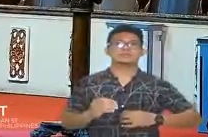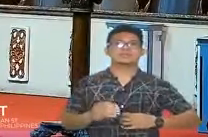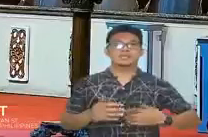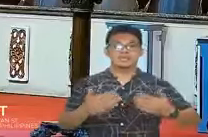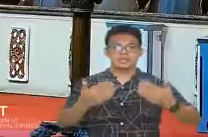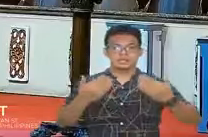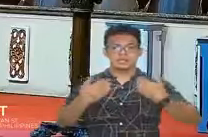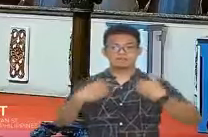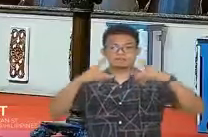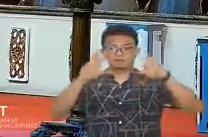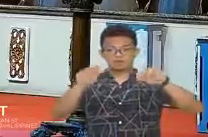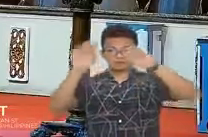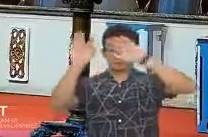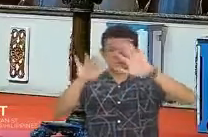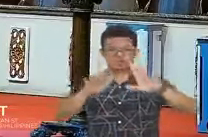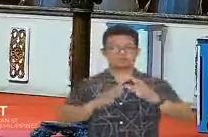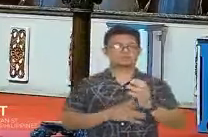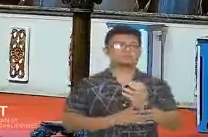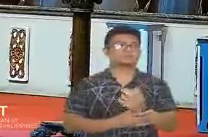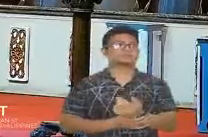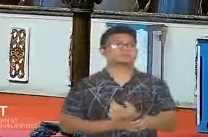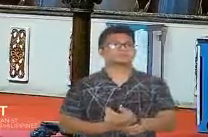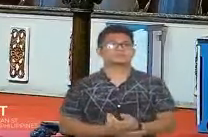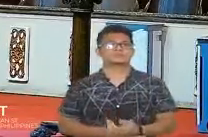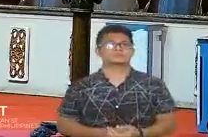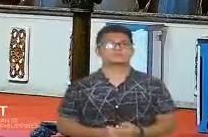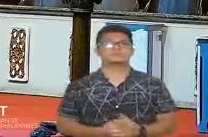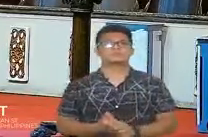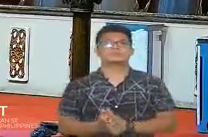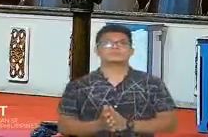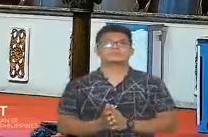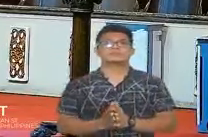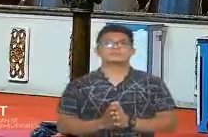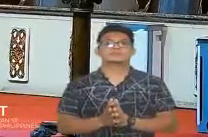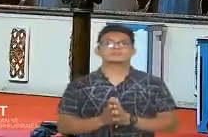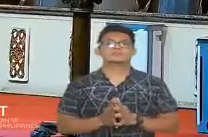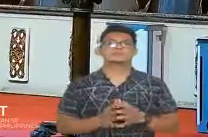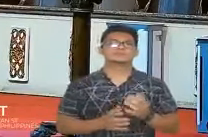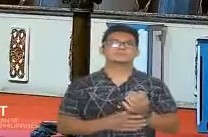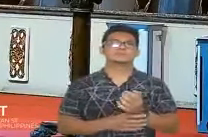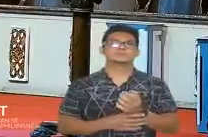If you control Carmel, you have a military advantage.